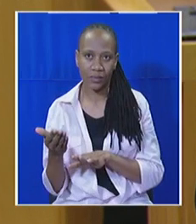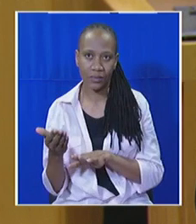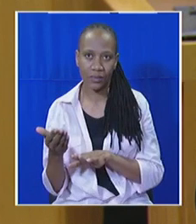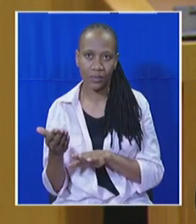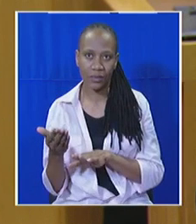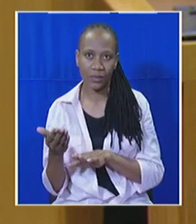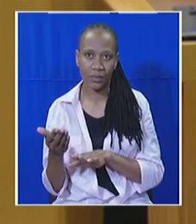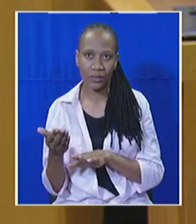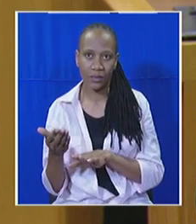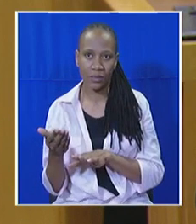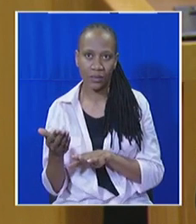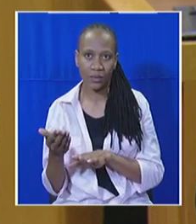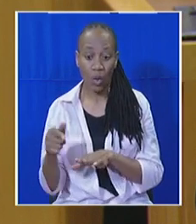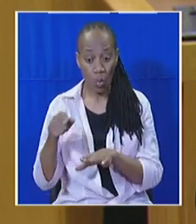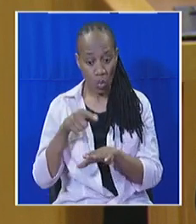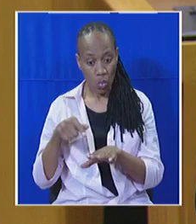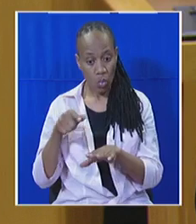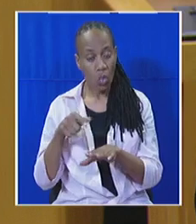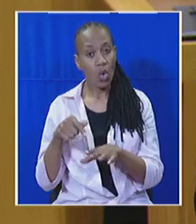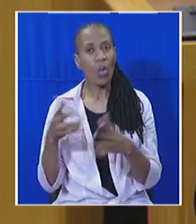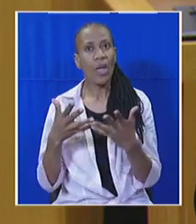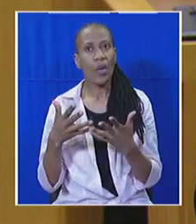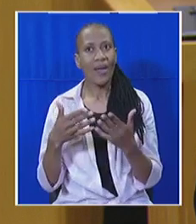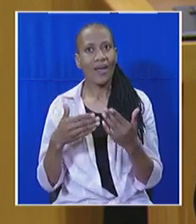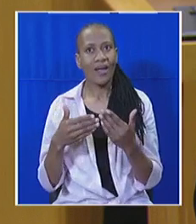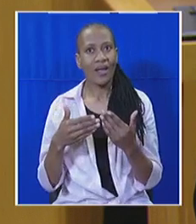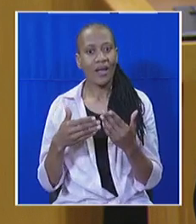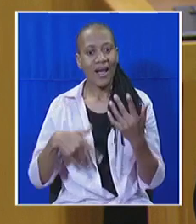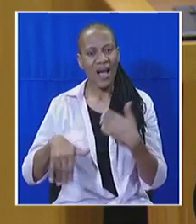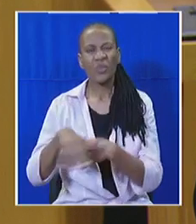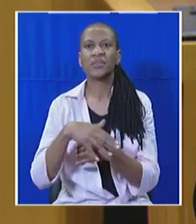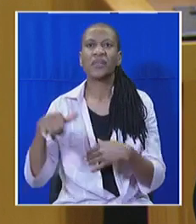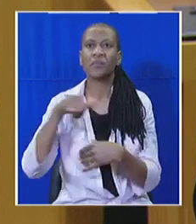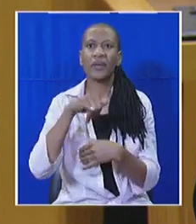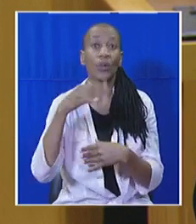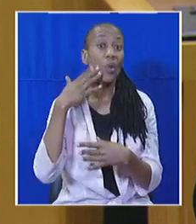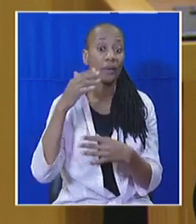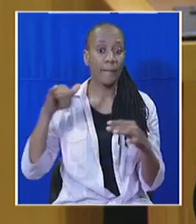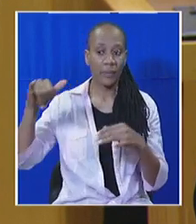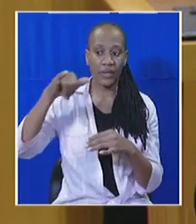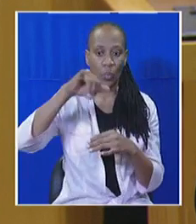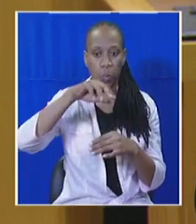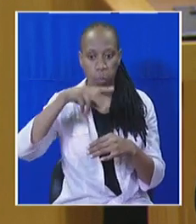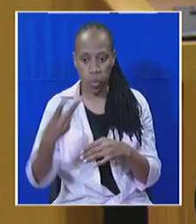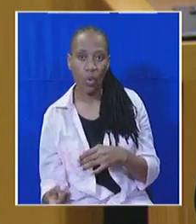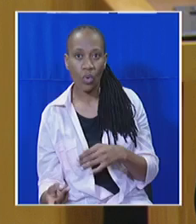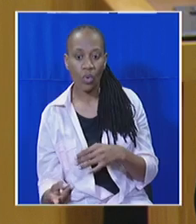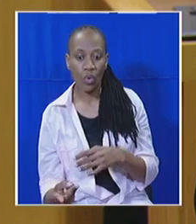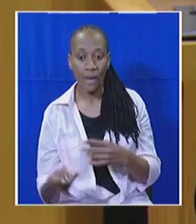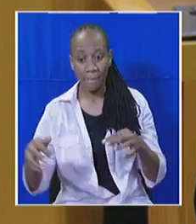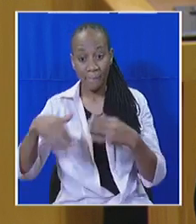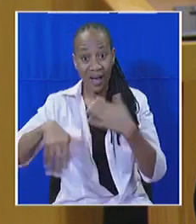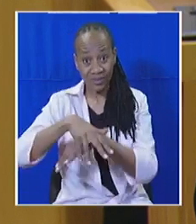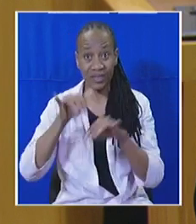of whom were civilians on the ground when the plane fell. Acknowledges that it seems like only one crew